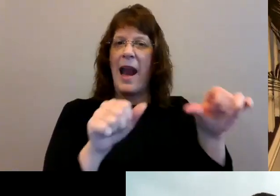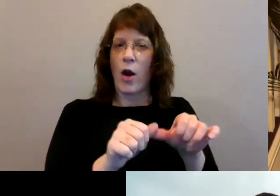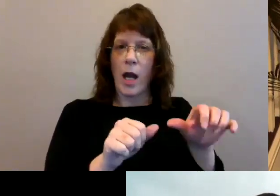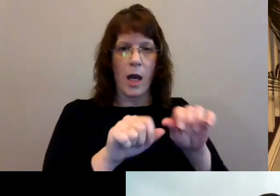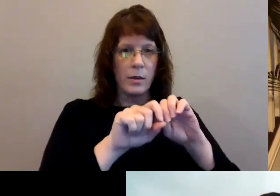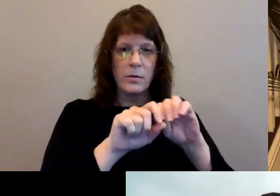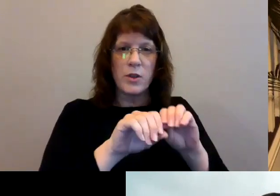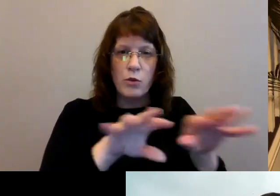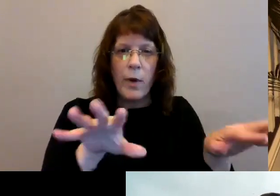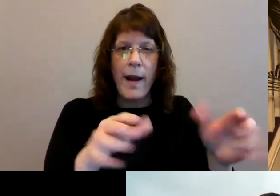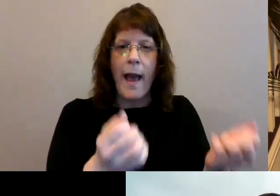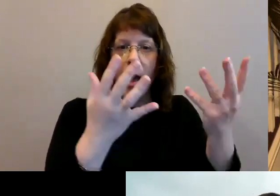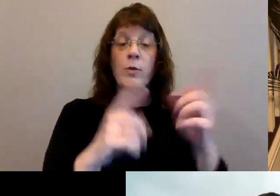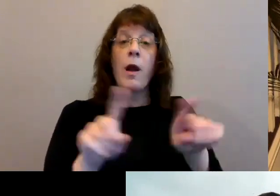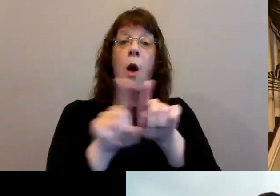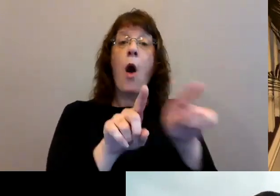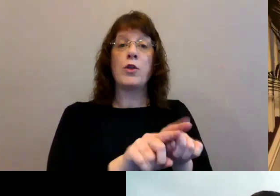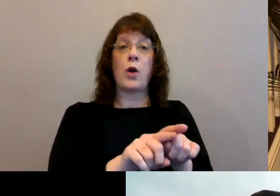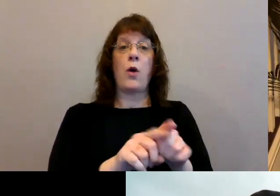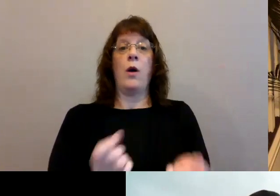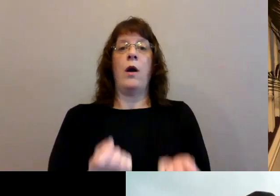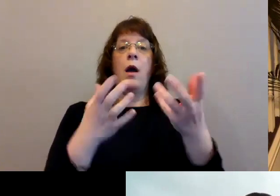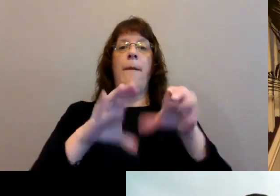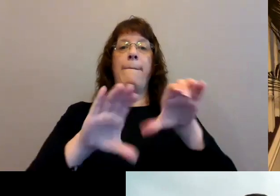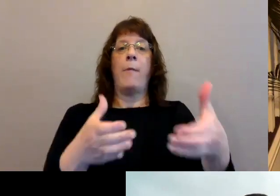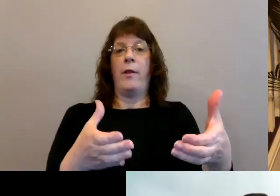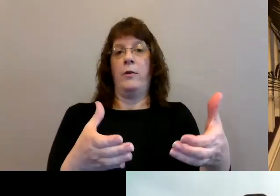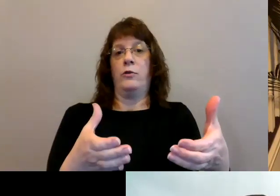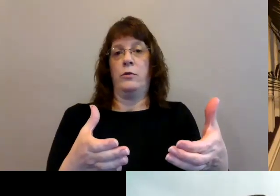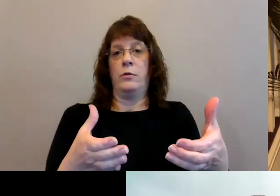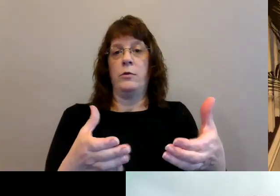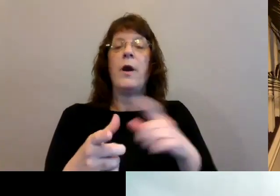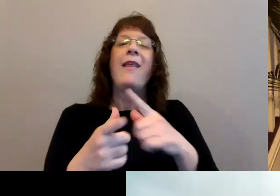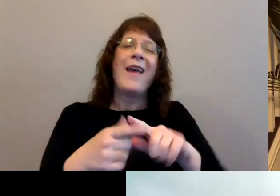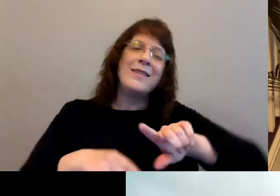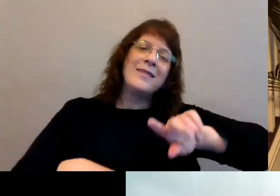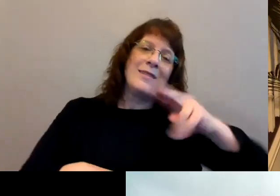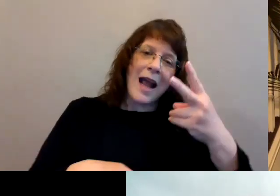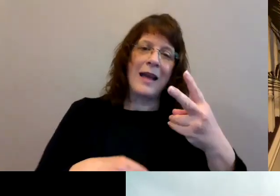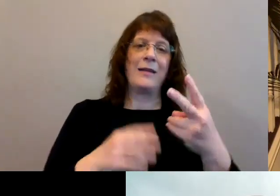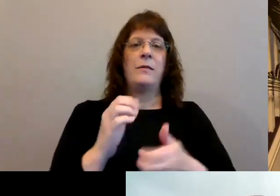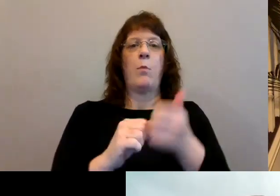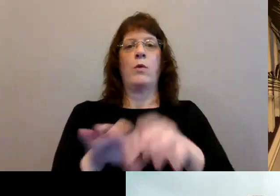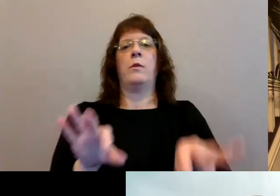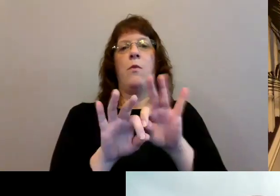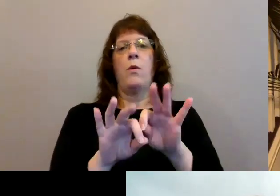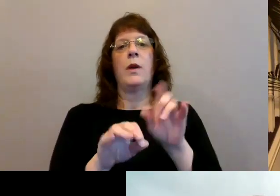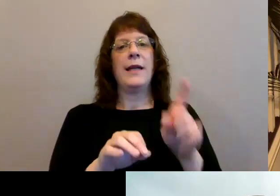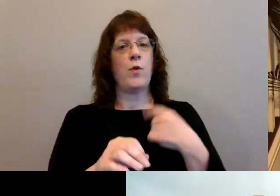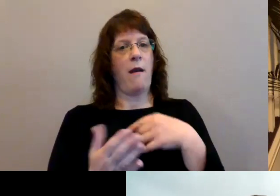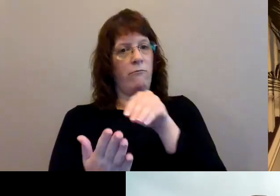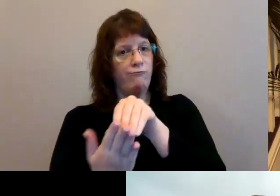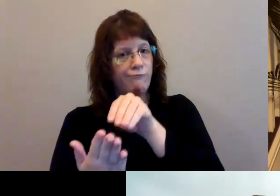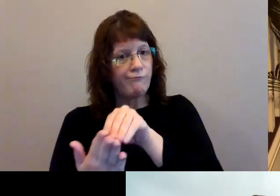but also its population size. And so that's important. But then the second, I think, most important thing would be to have a record